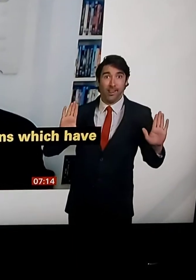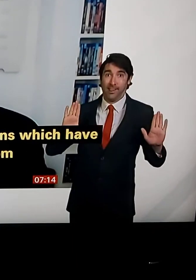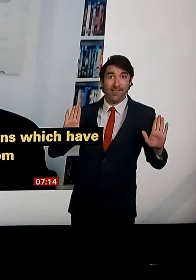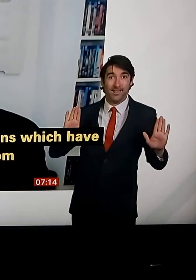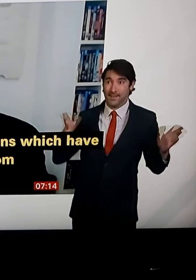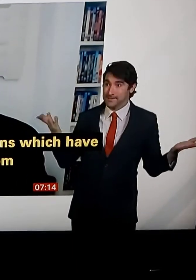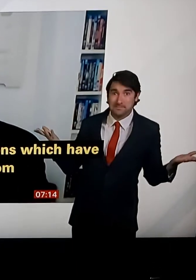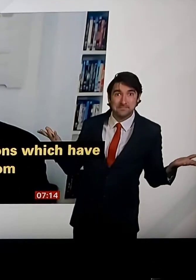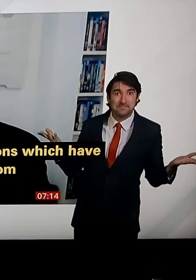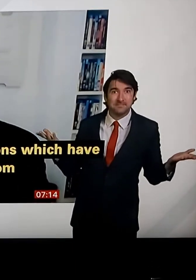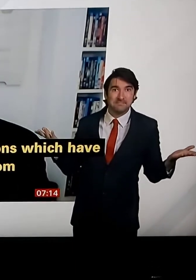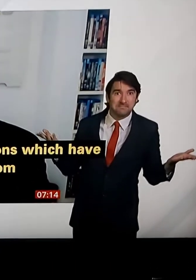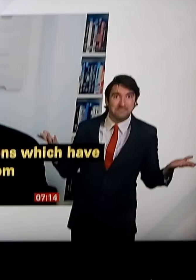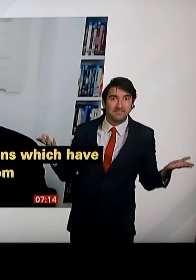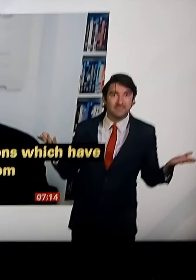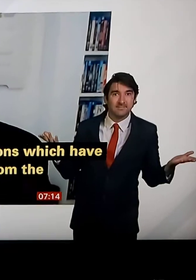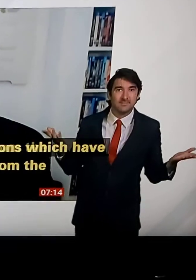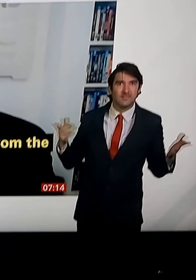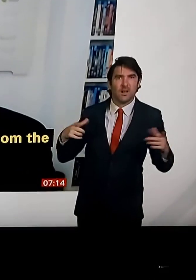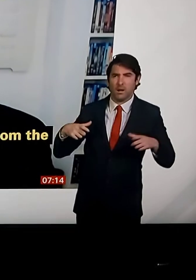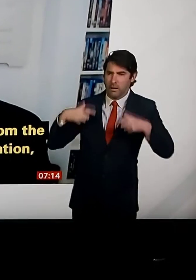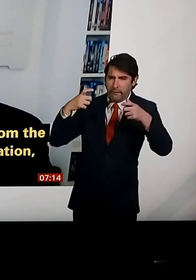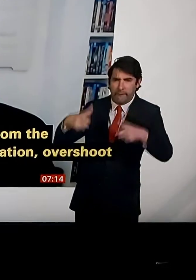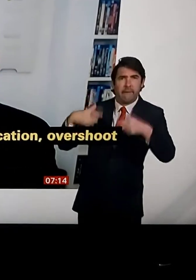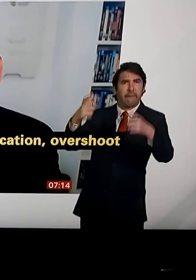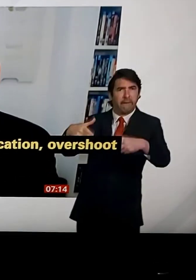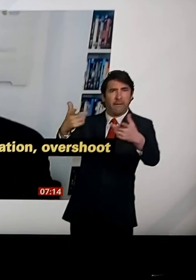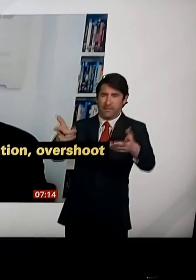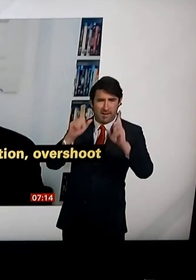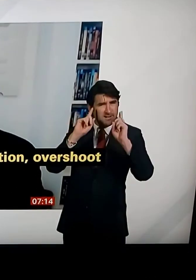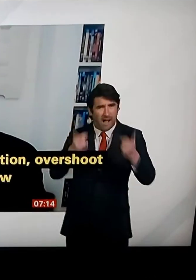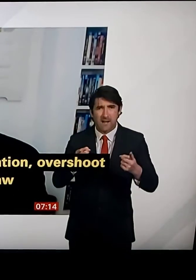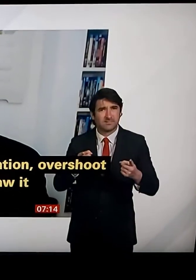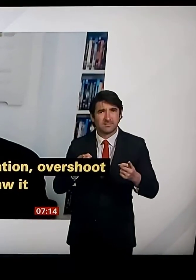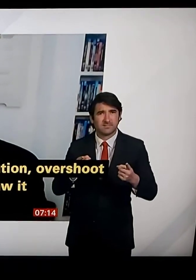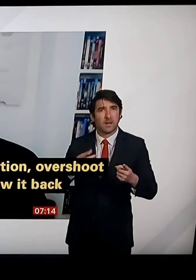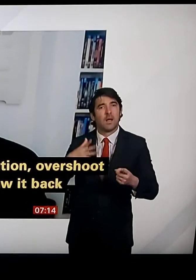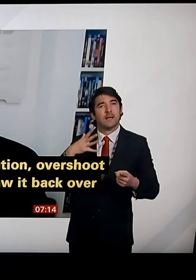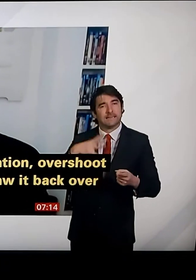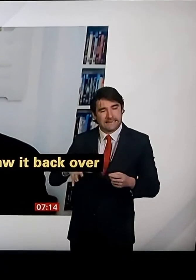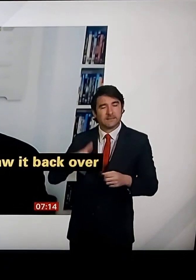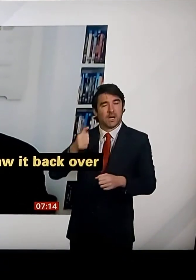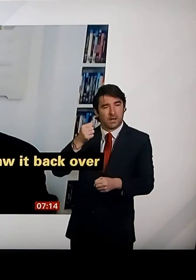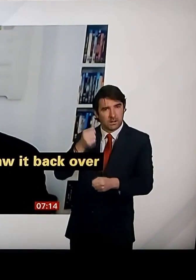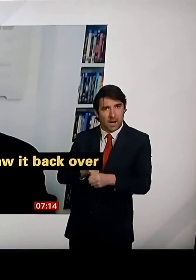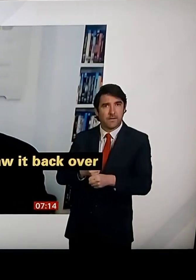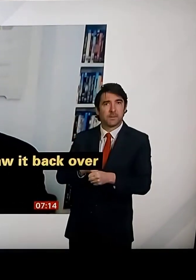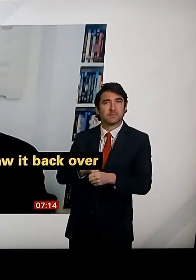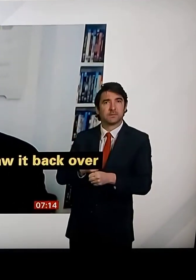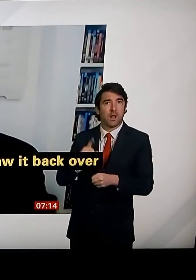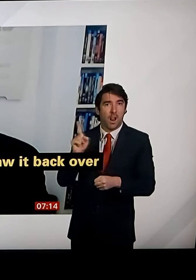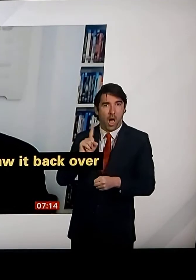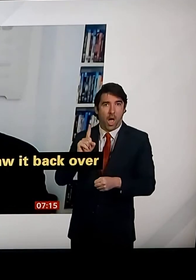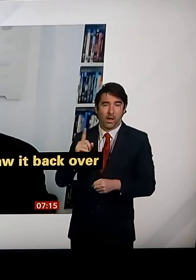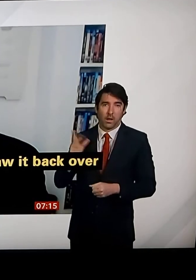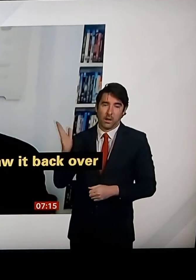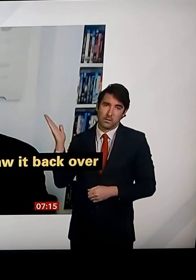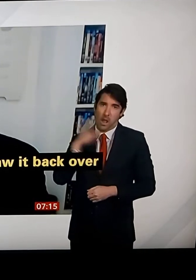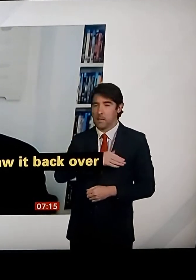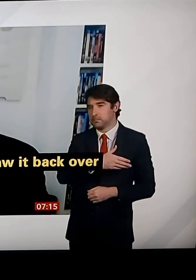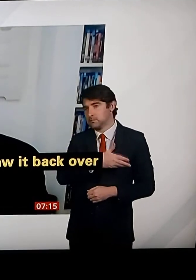They're Weasley. They're absolutely Weasley suggestions. Now is the time for ministers to get a grip on this